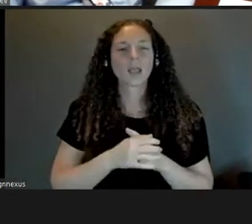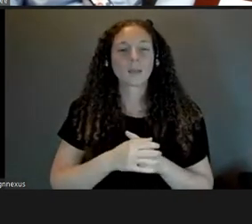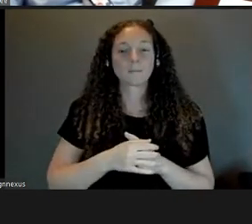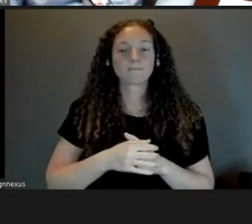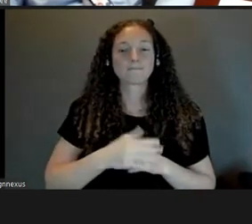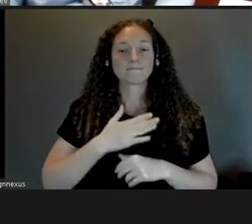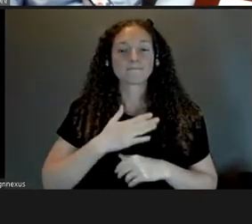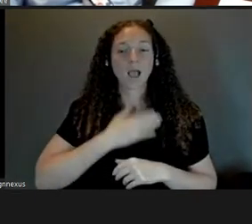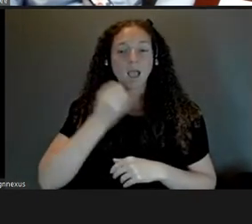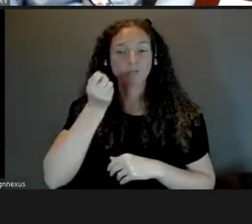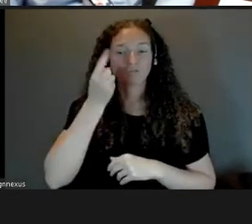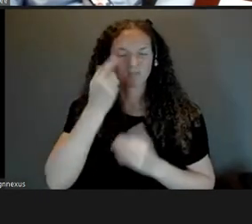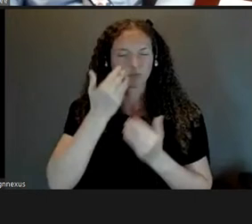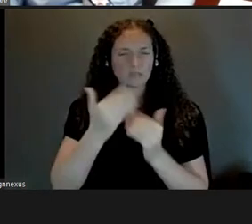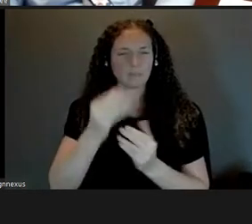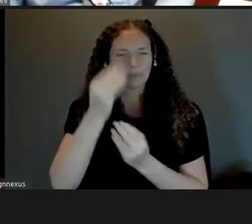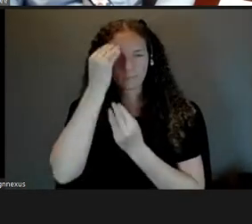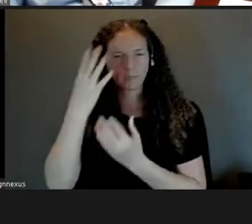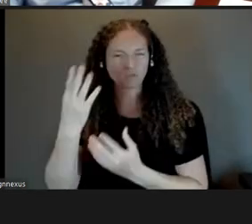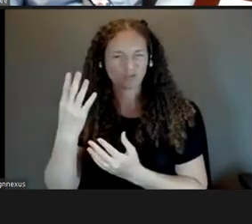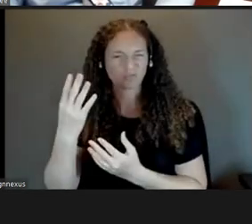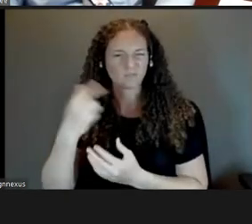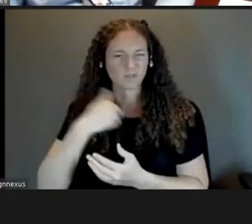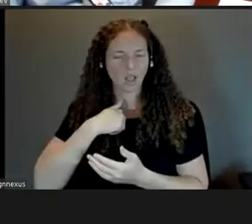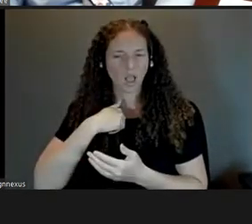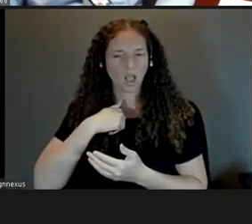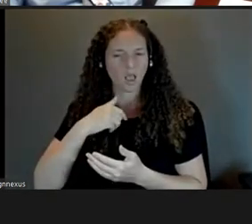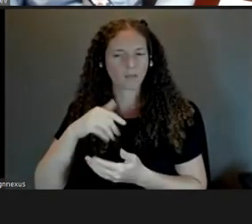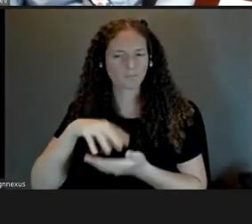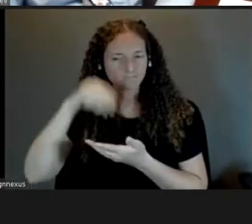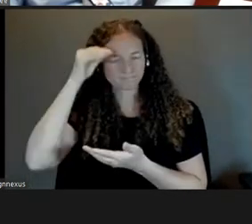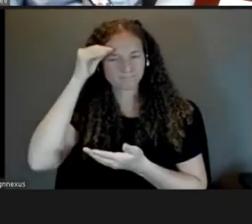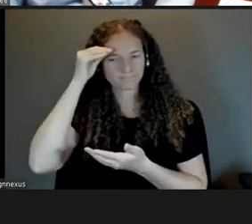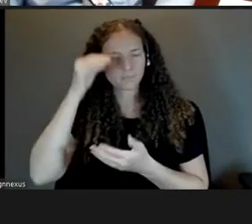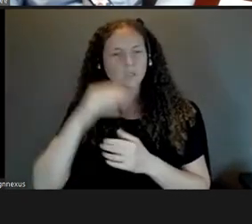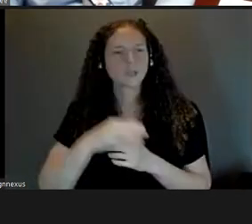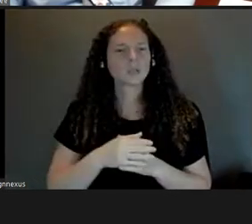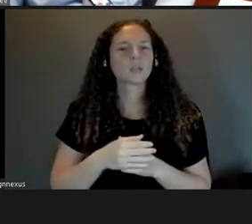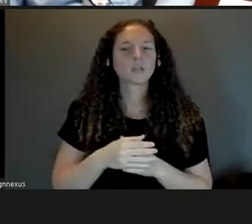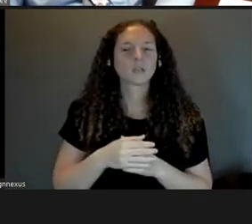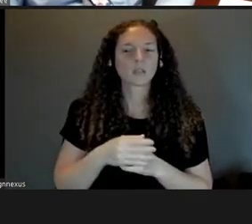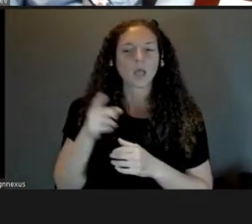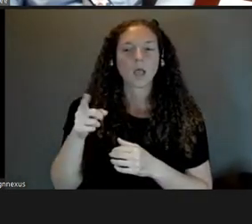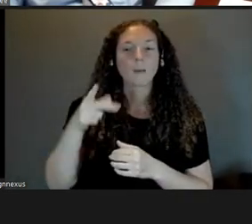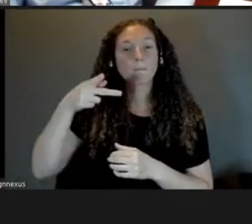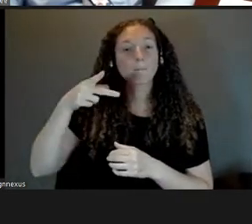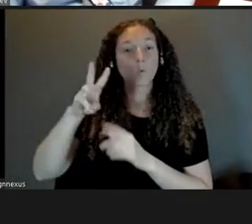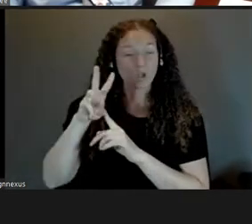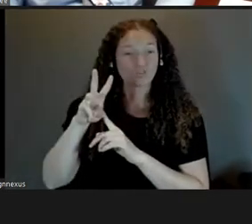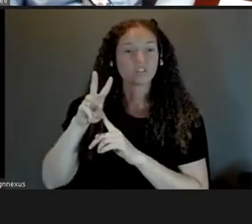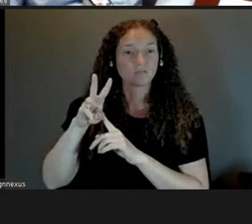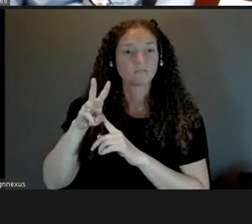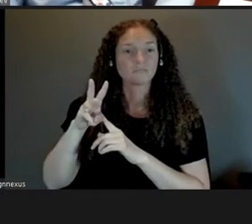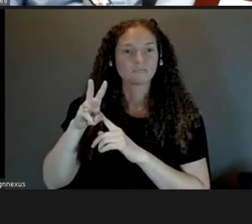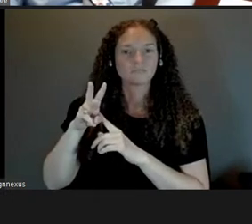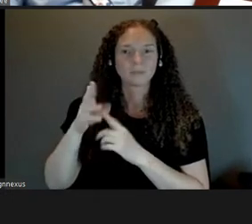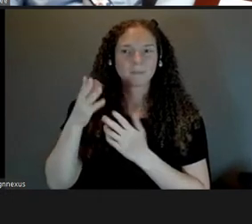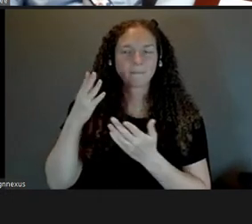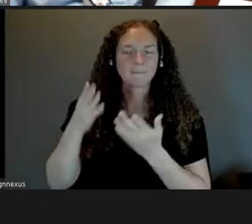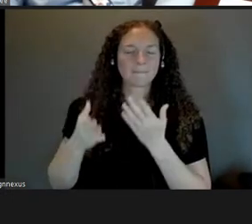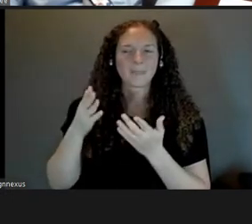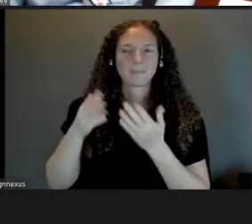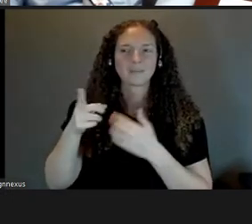leaked out is that the constraint may be one at the Port Washington at the end of the line, the depot, and just having